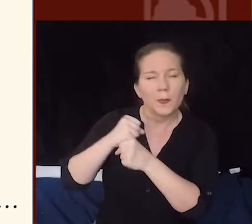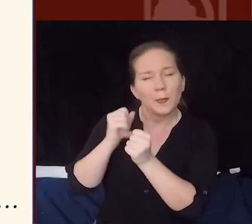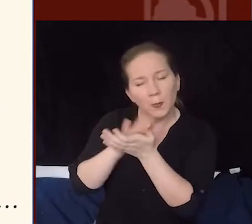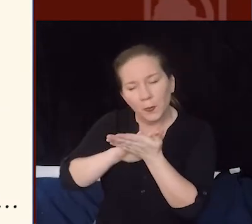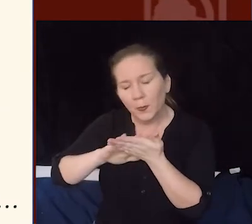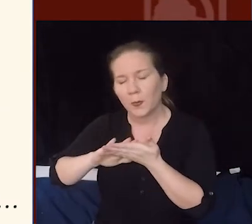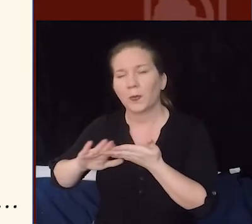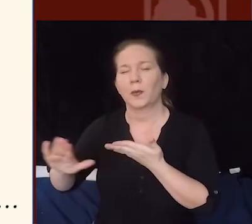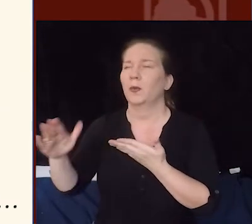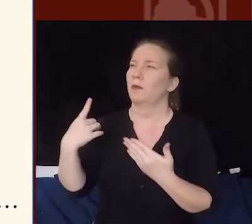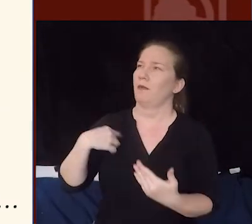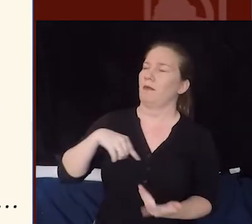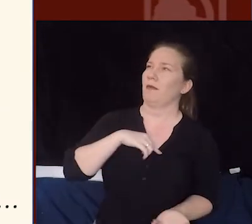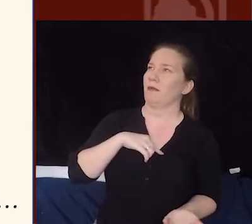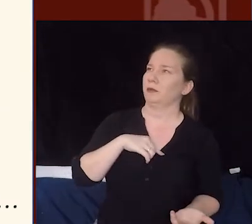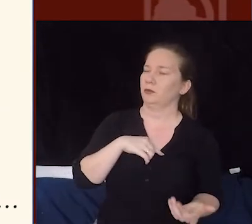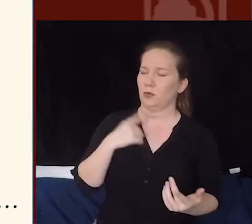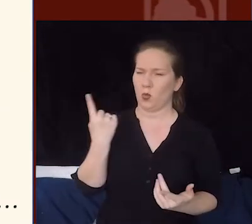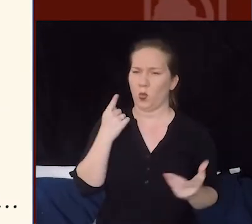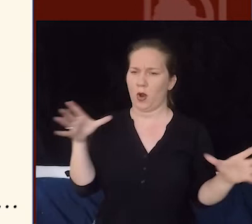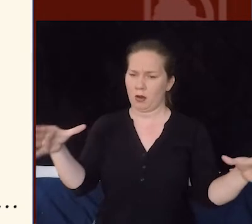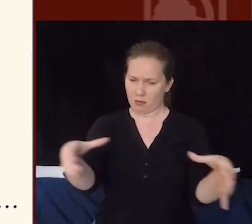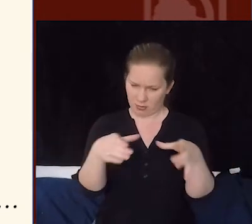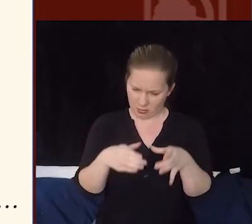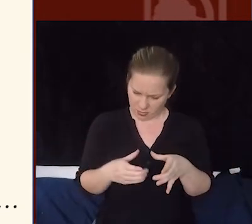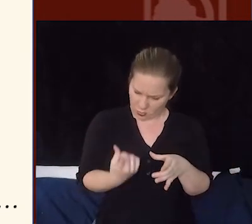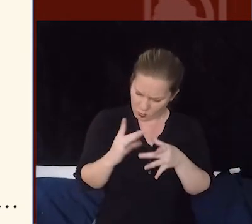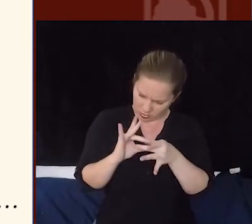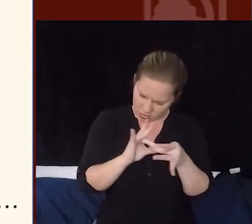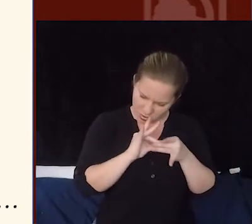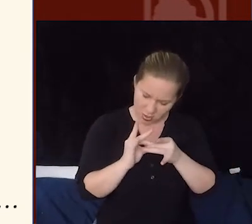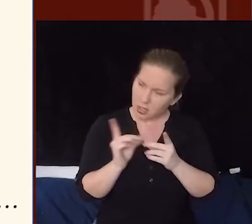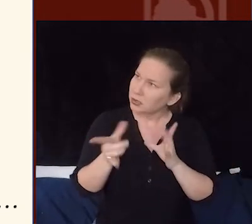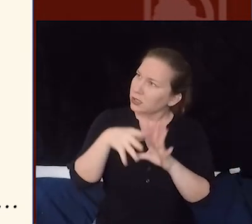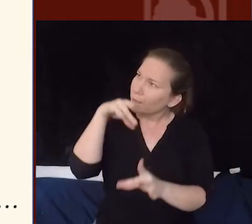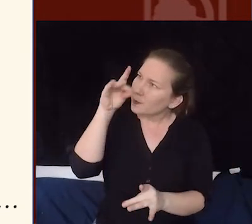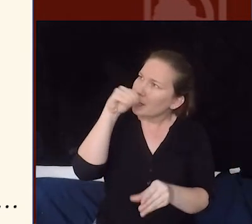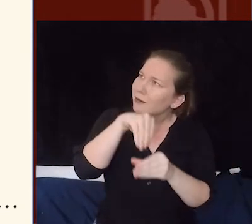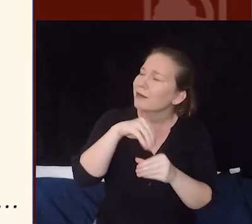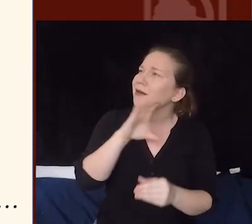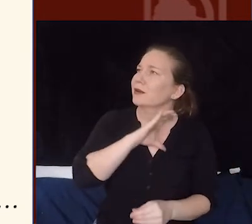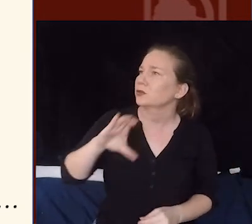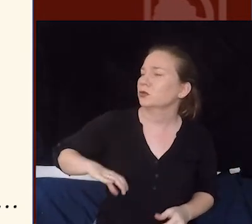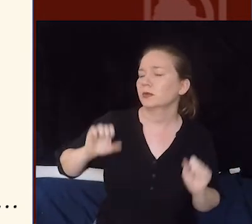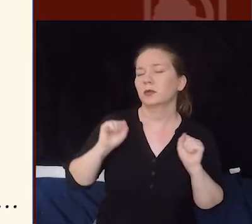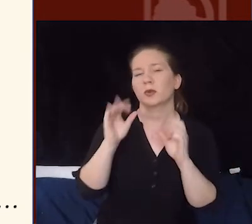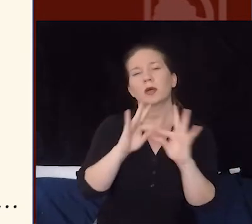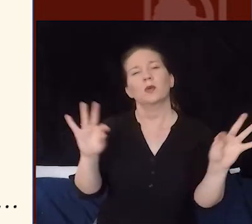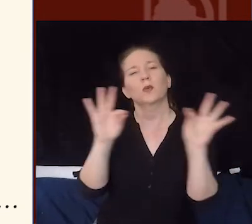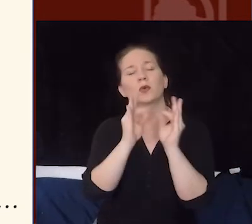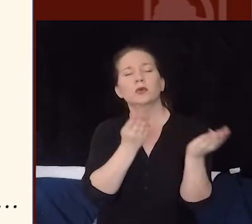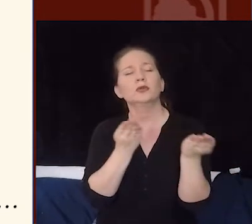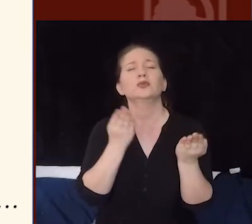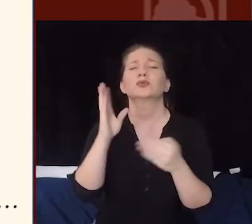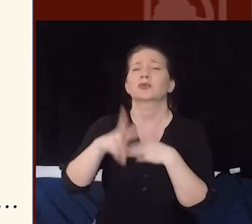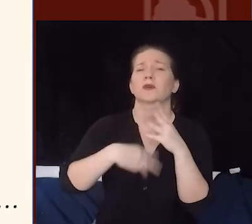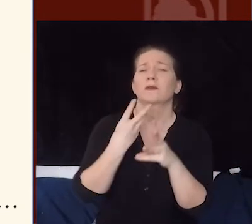one body, one spirit in Christ, that we may worthily serve the world in his